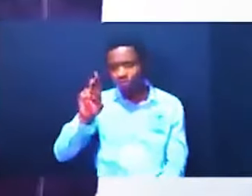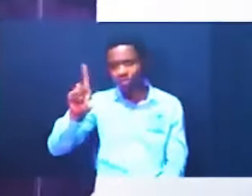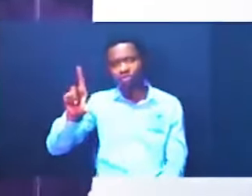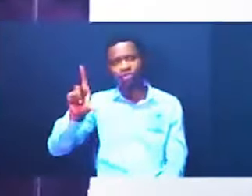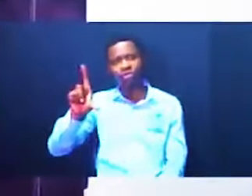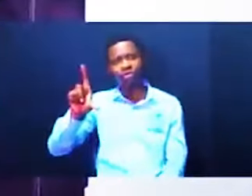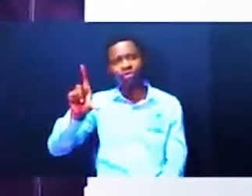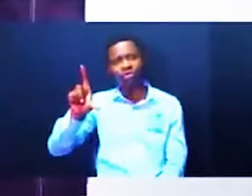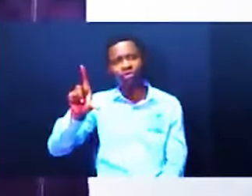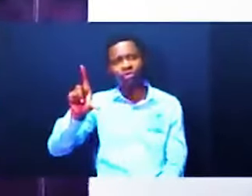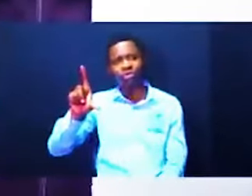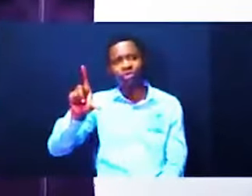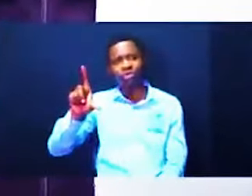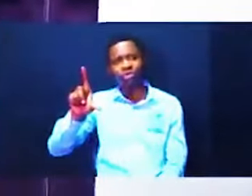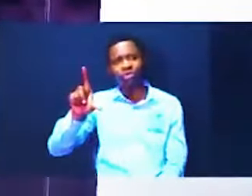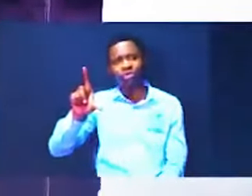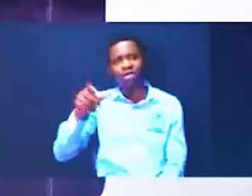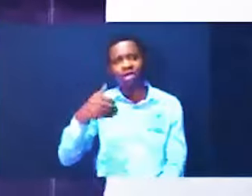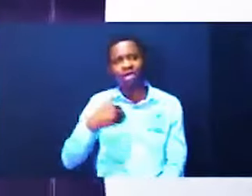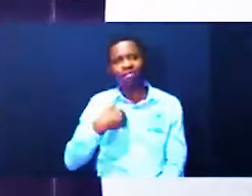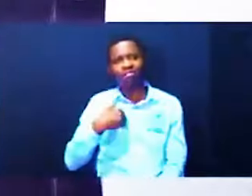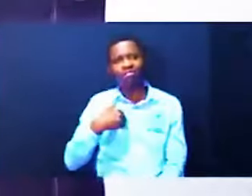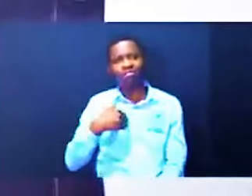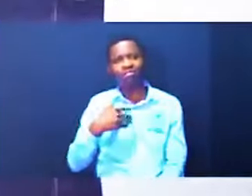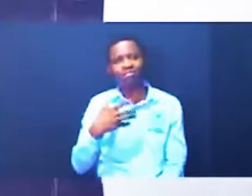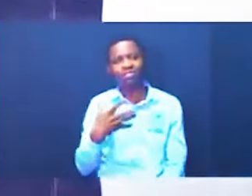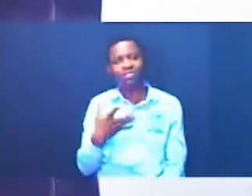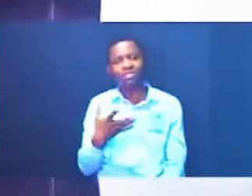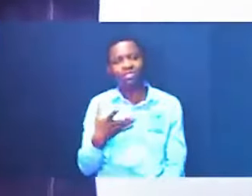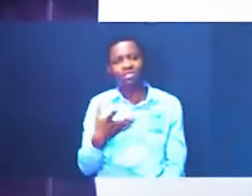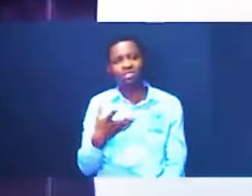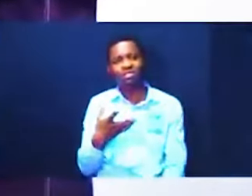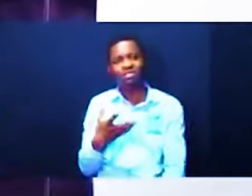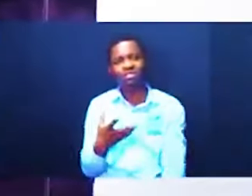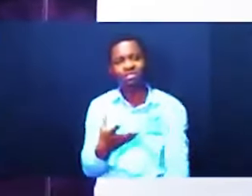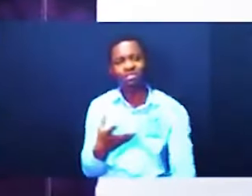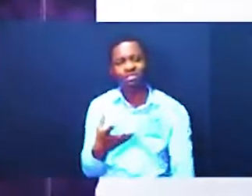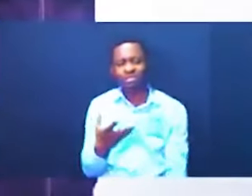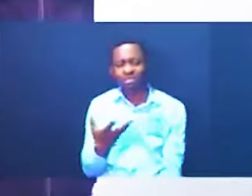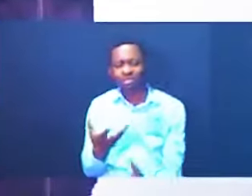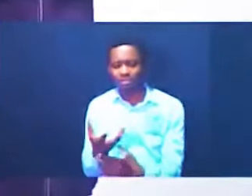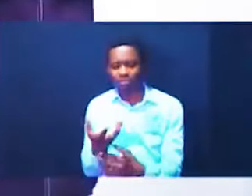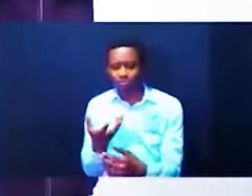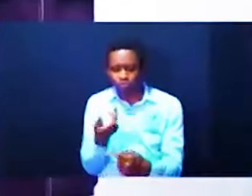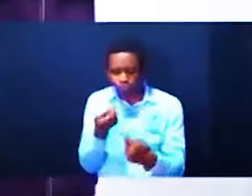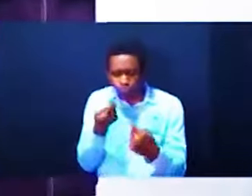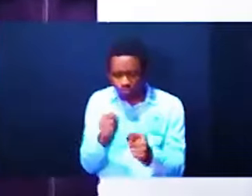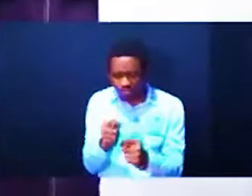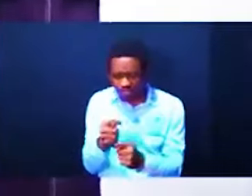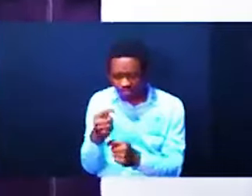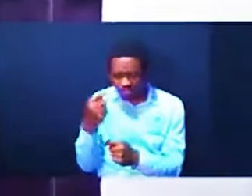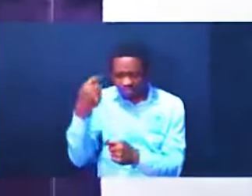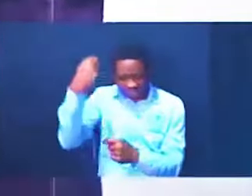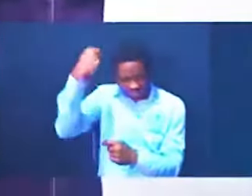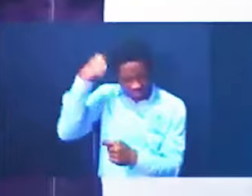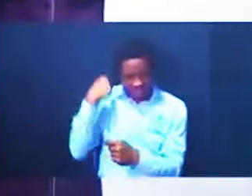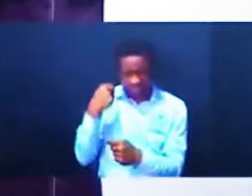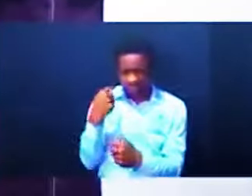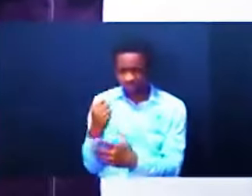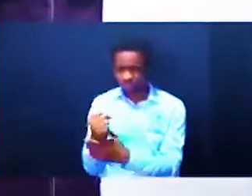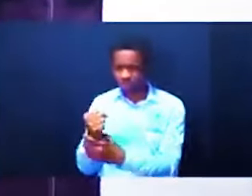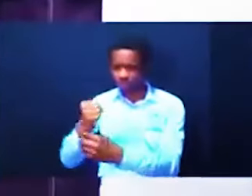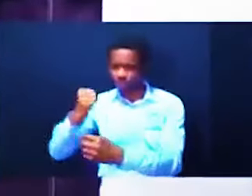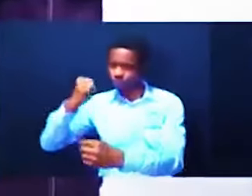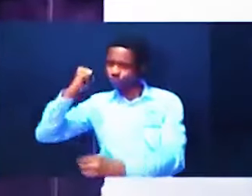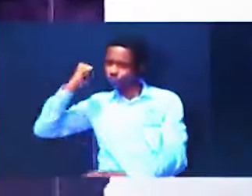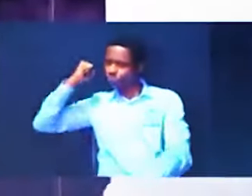Which verse? Saul had a spear in his hands, and he held it, saying to himself, I will pin David to